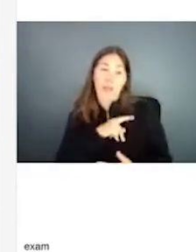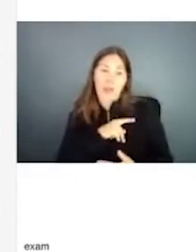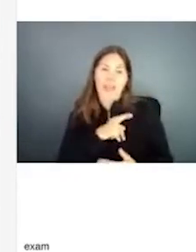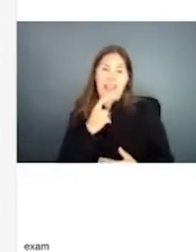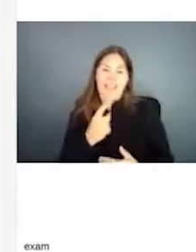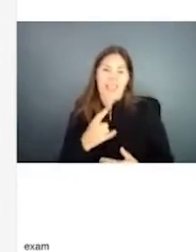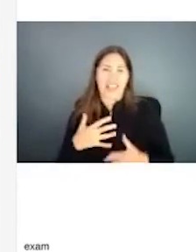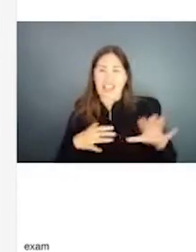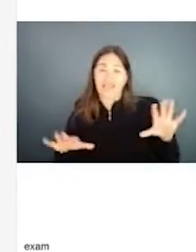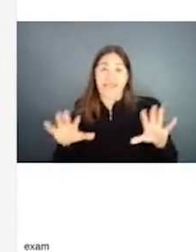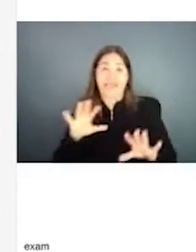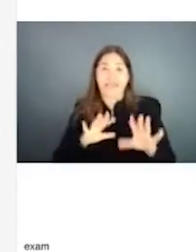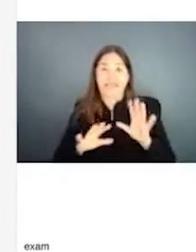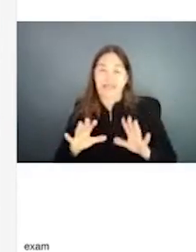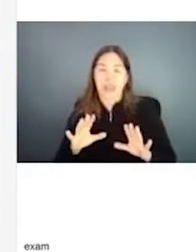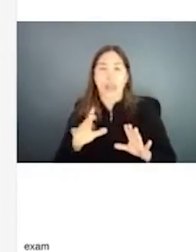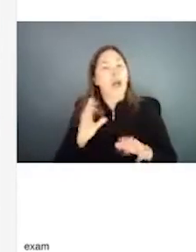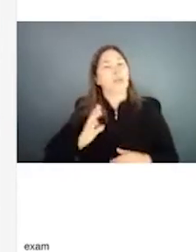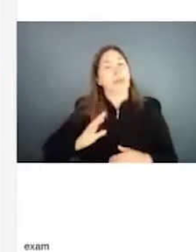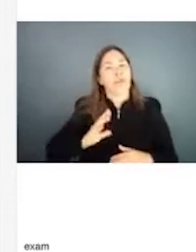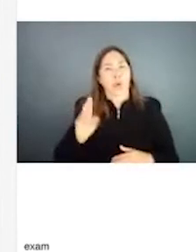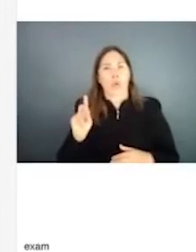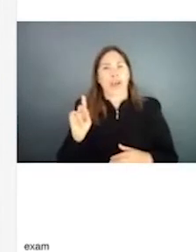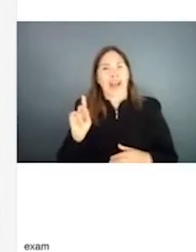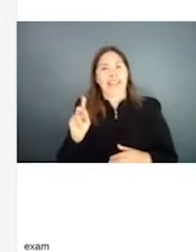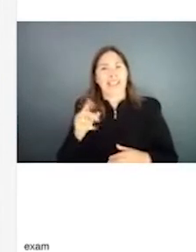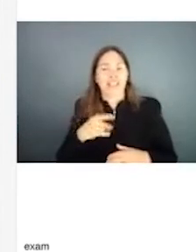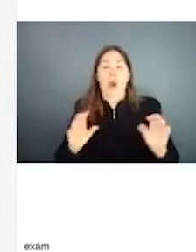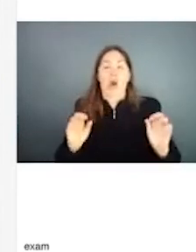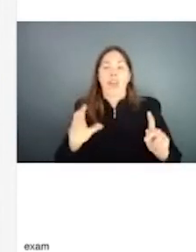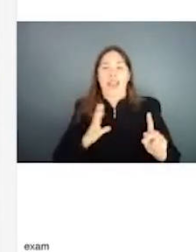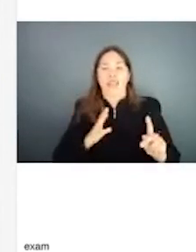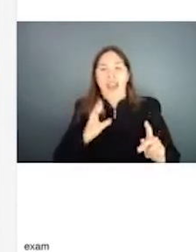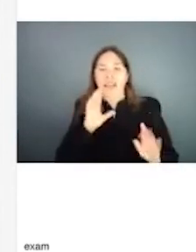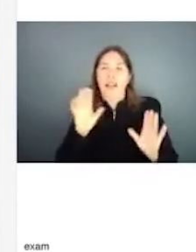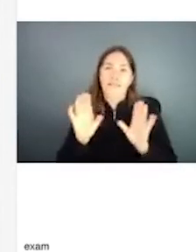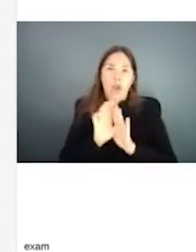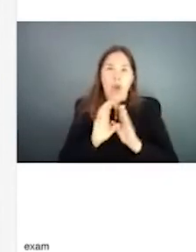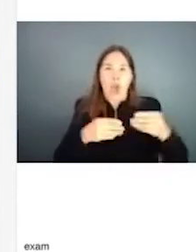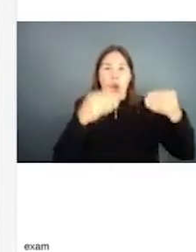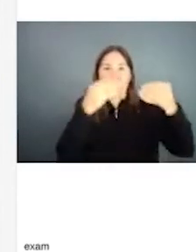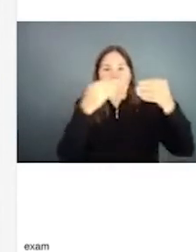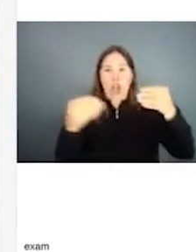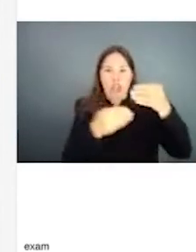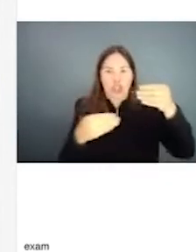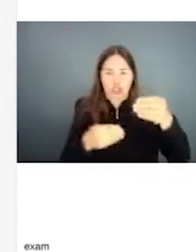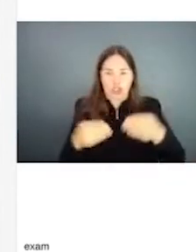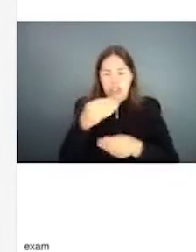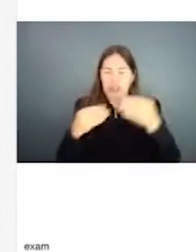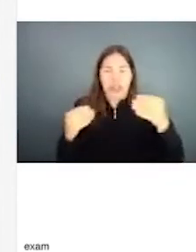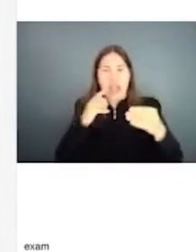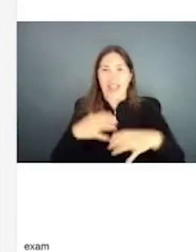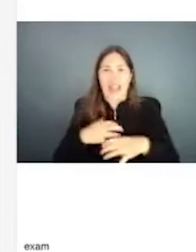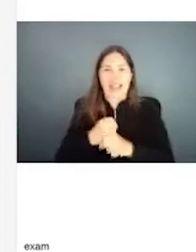clunky. And in the beginning, what I did was I said, okay, we need to do a photo collage. And I just took that and condensed it